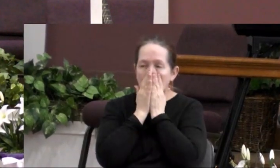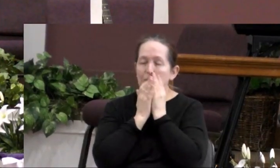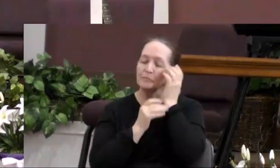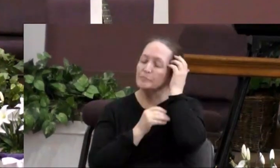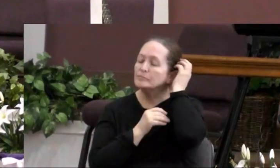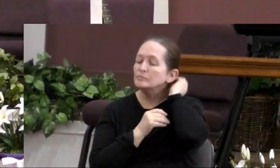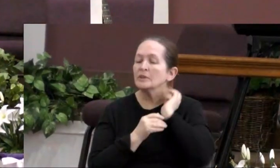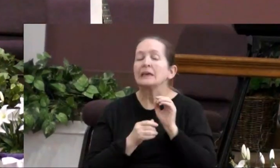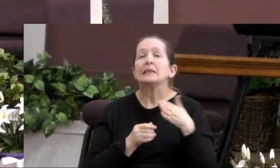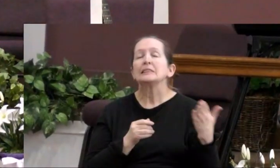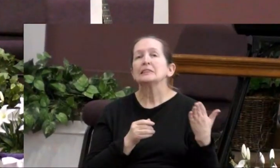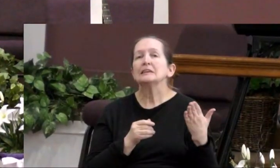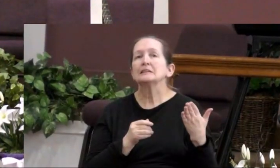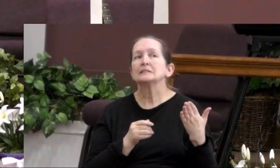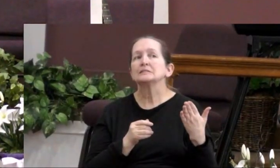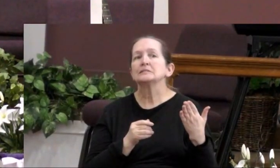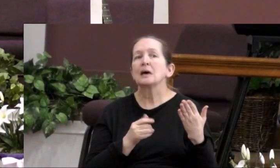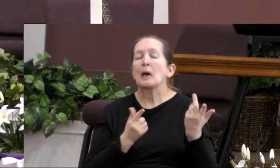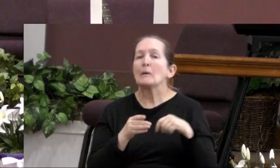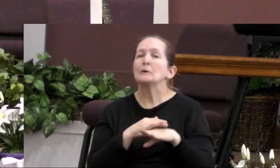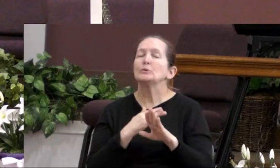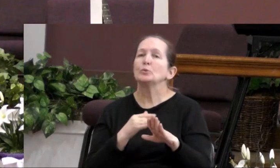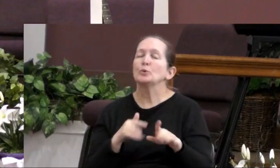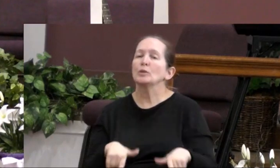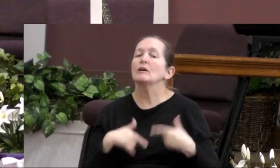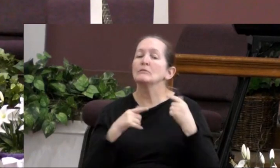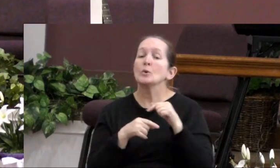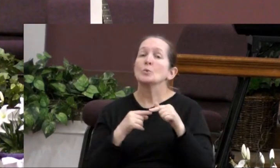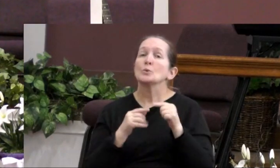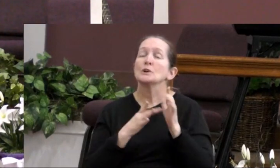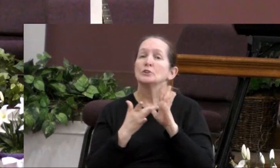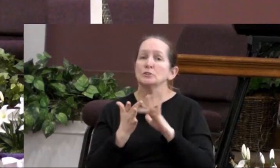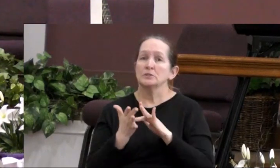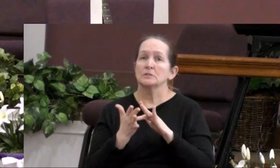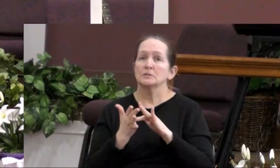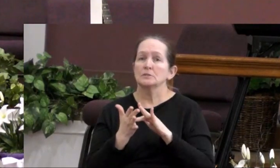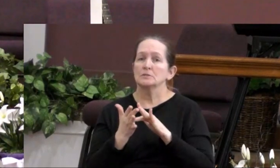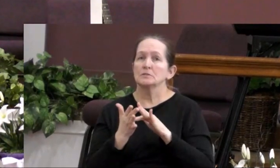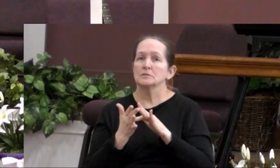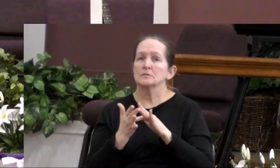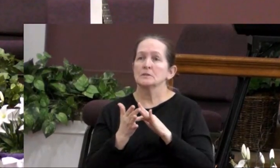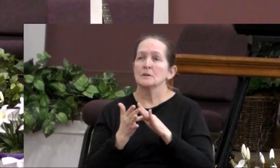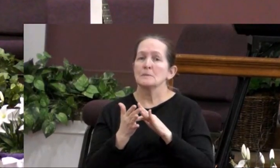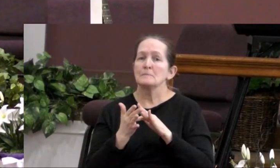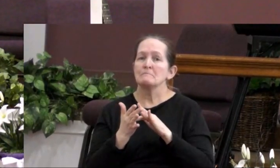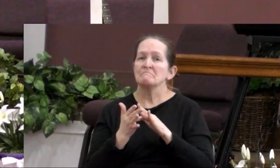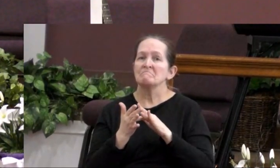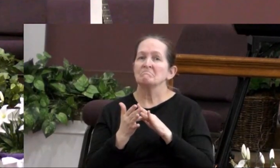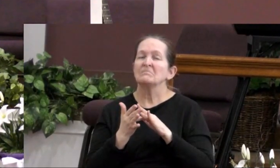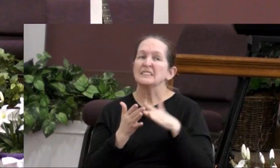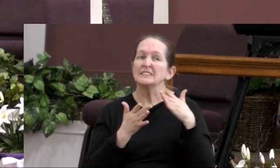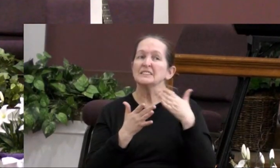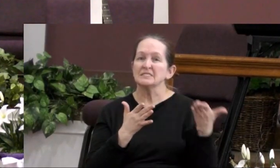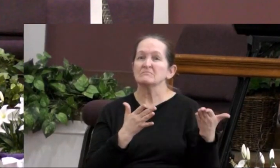Things happen in your life when Jesus is present.